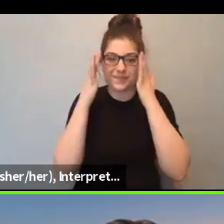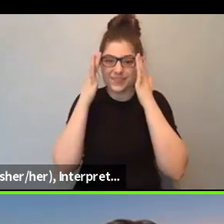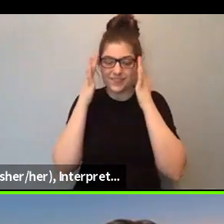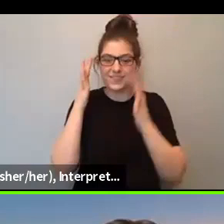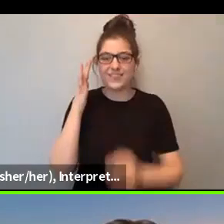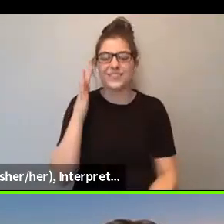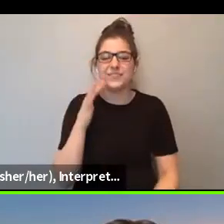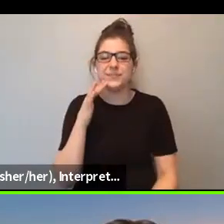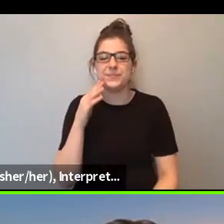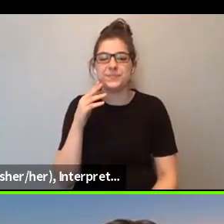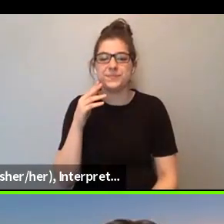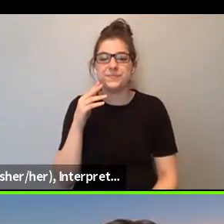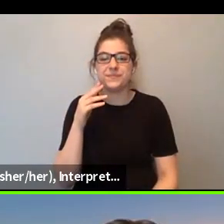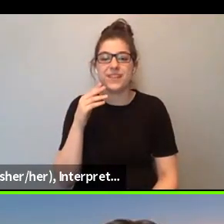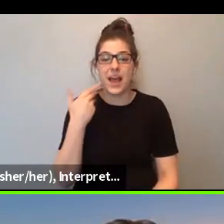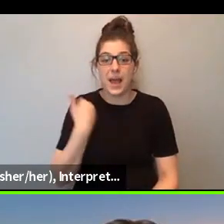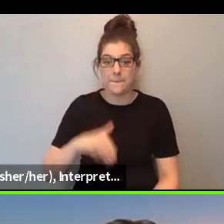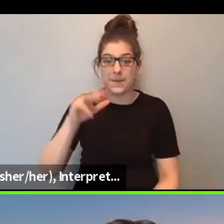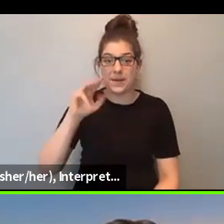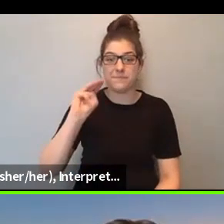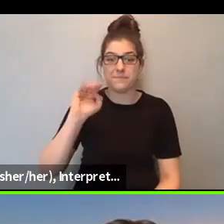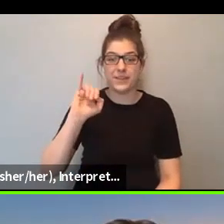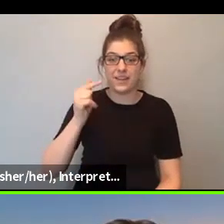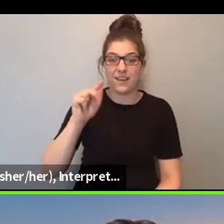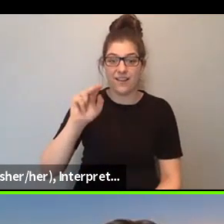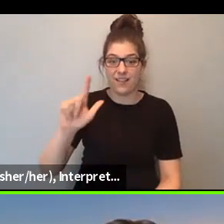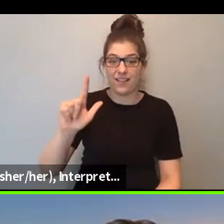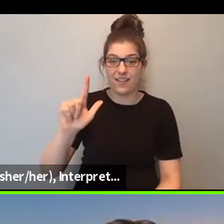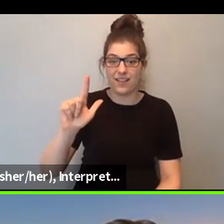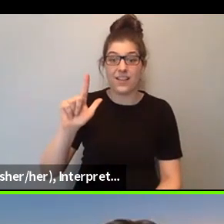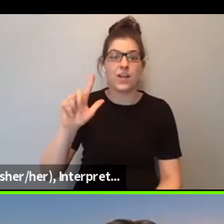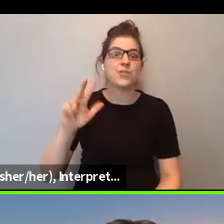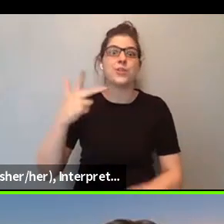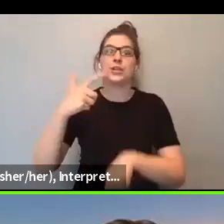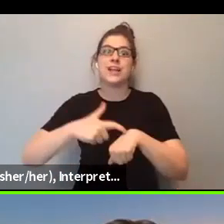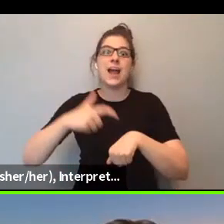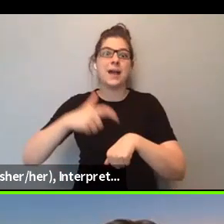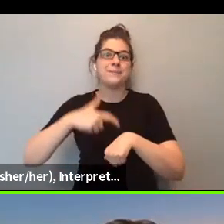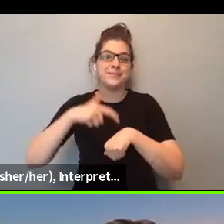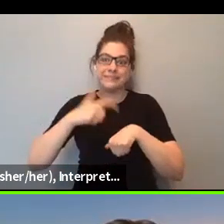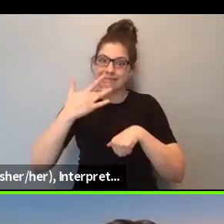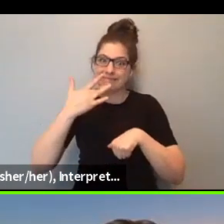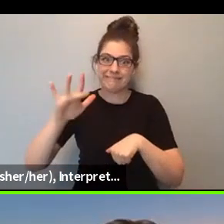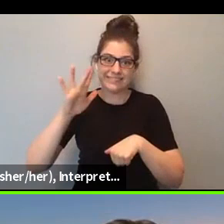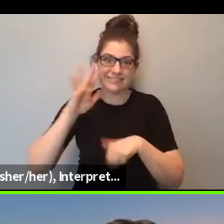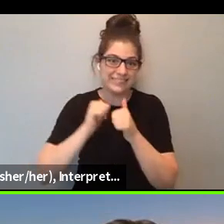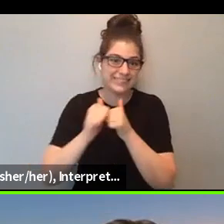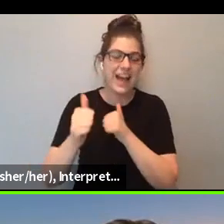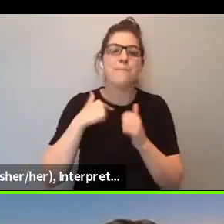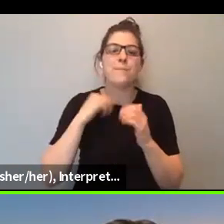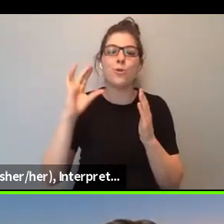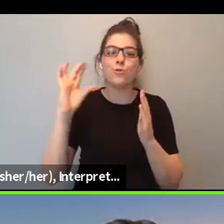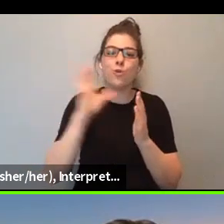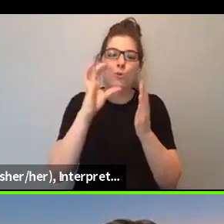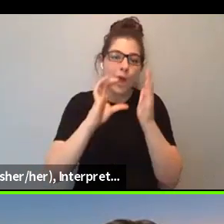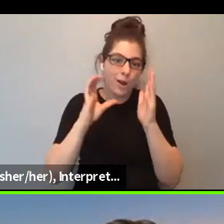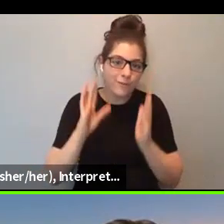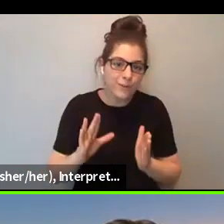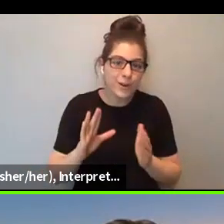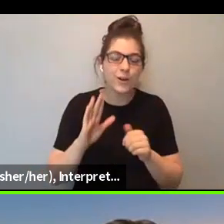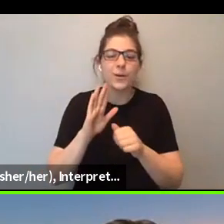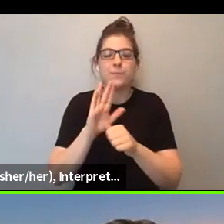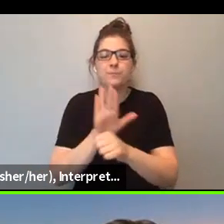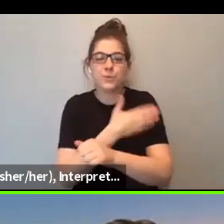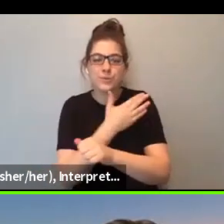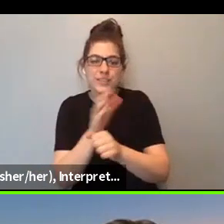Okay. I'm Miguel Gutierrez, third time's a charm. I'm a choreographer, music maker,